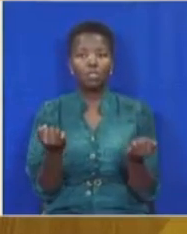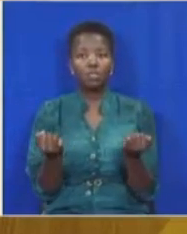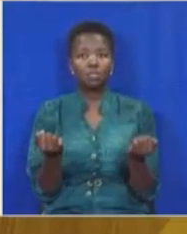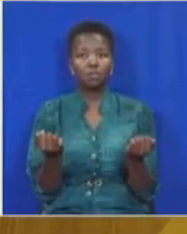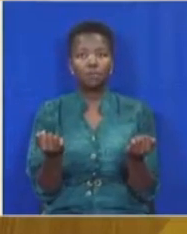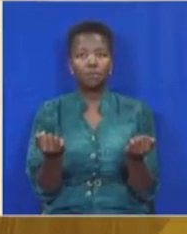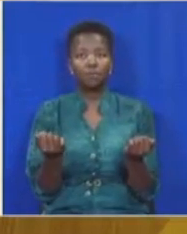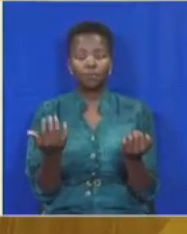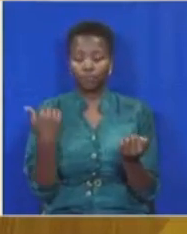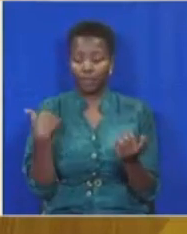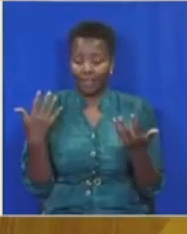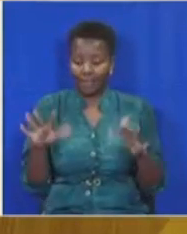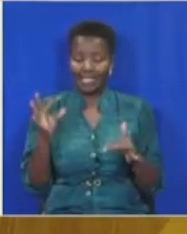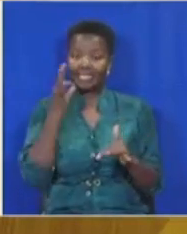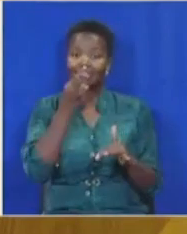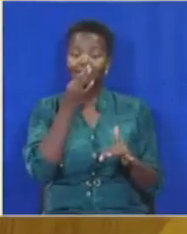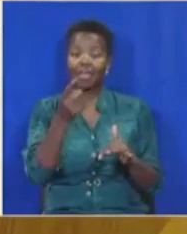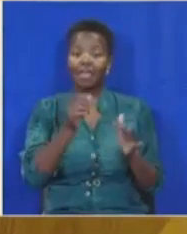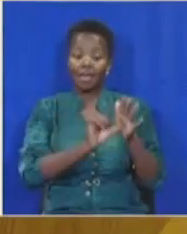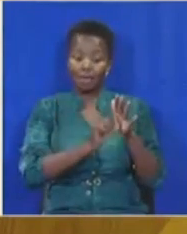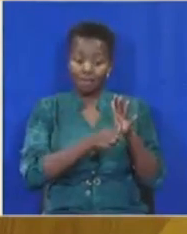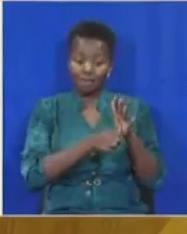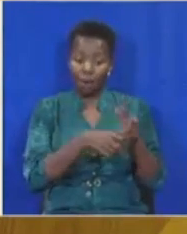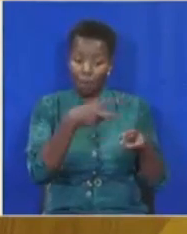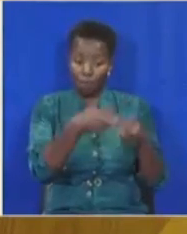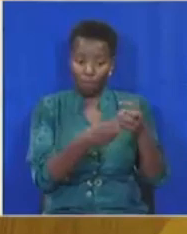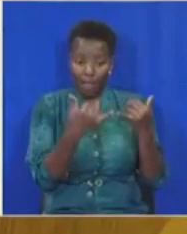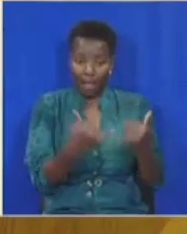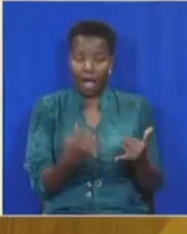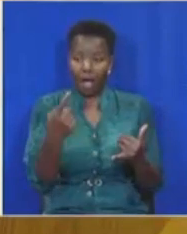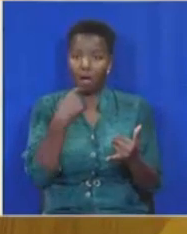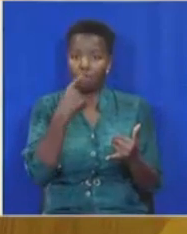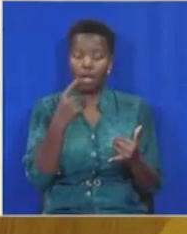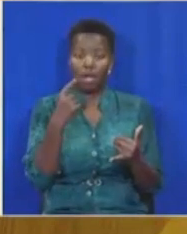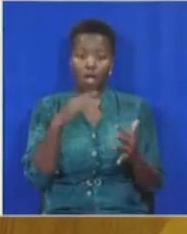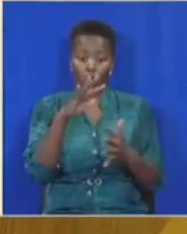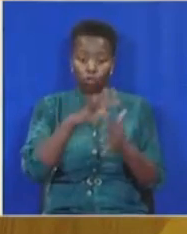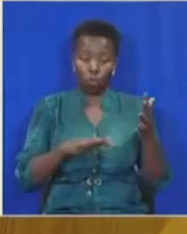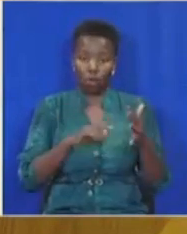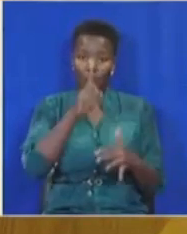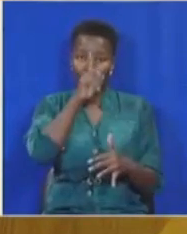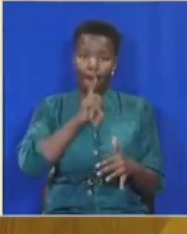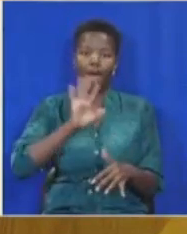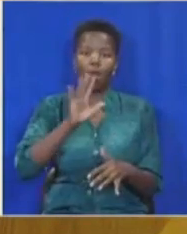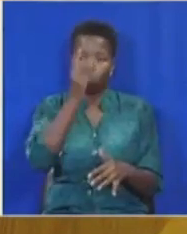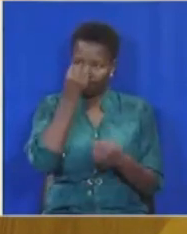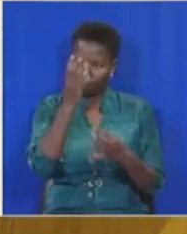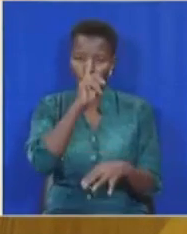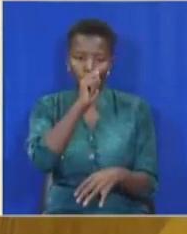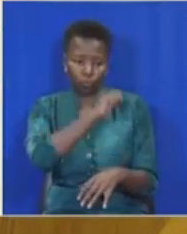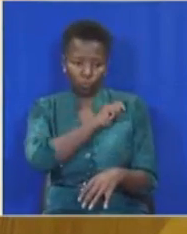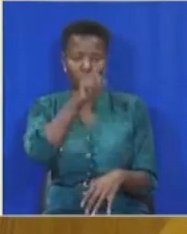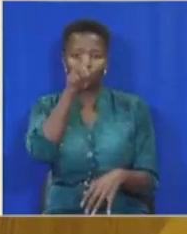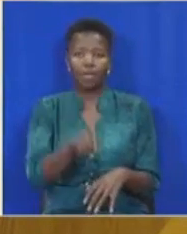can be said about the social grant crisis, we must not be misled, and South Africans must know. It is only